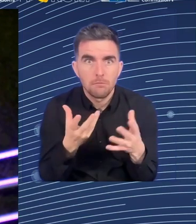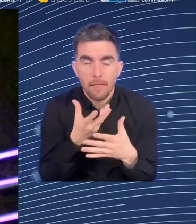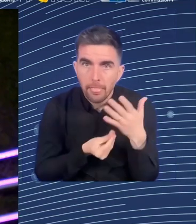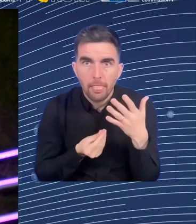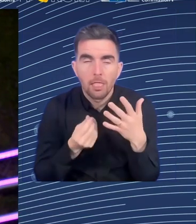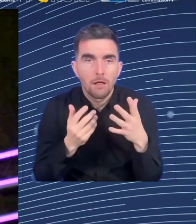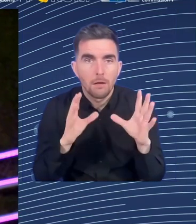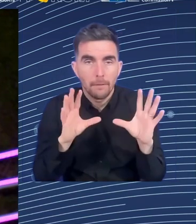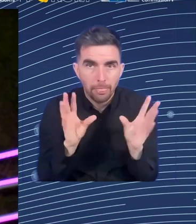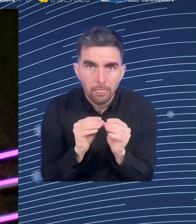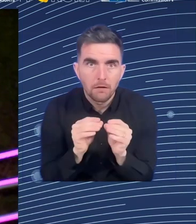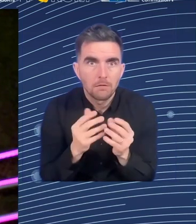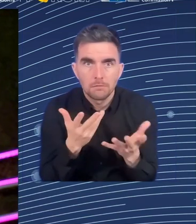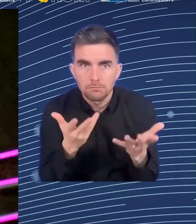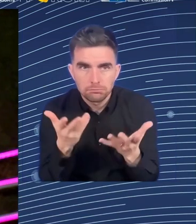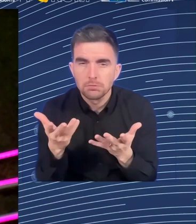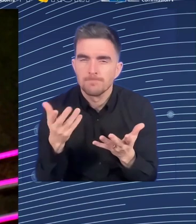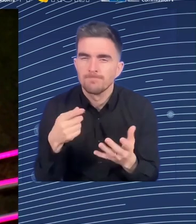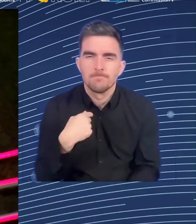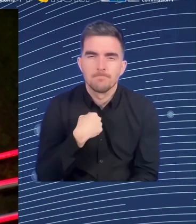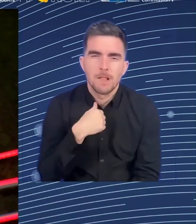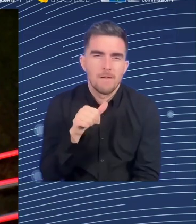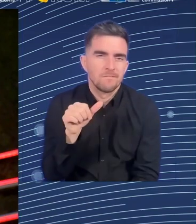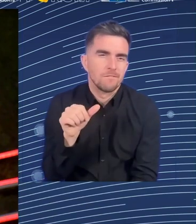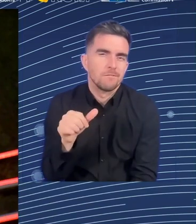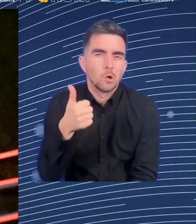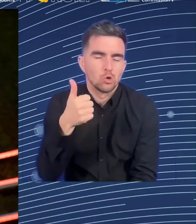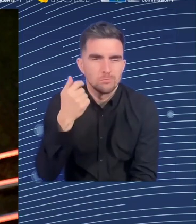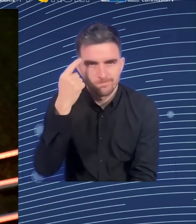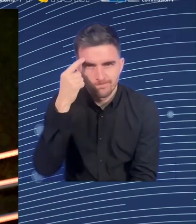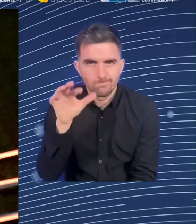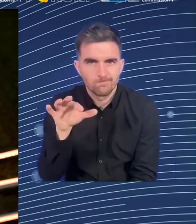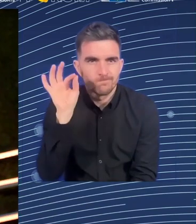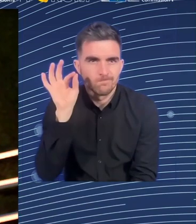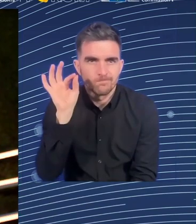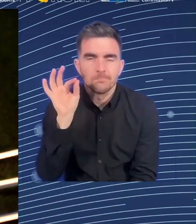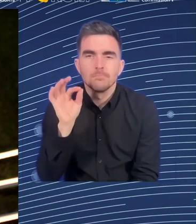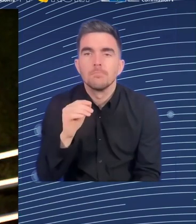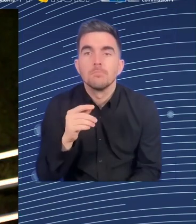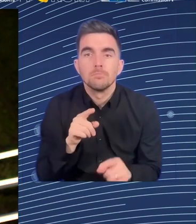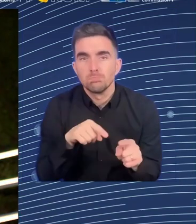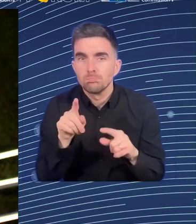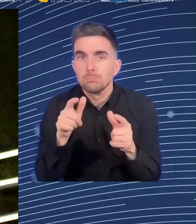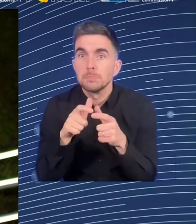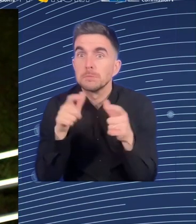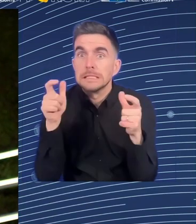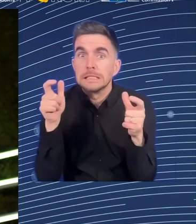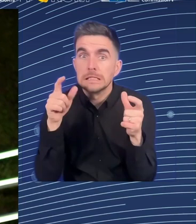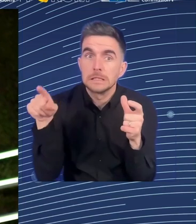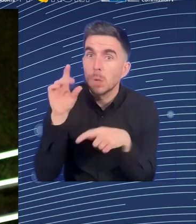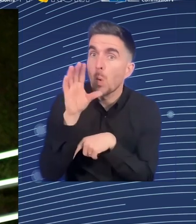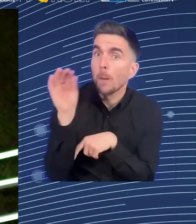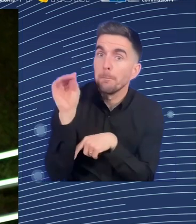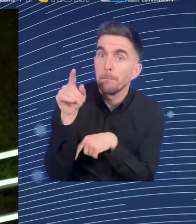say that they're in shortage. Most of them would want to work for big IT companies, which means that the pool of